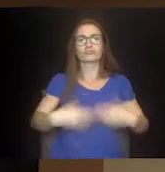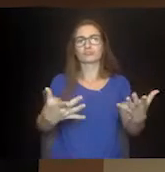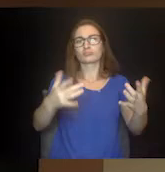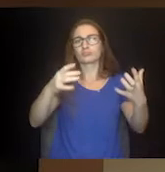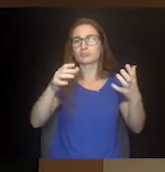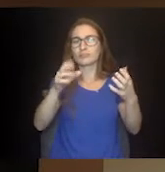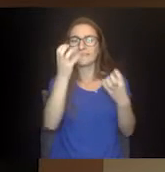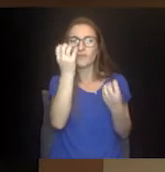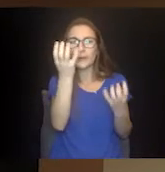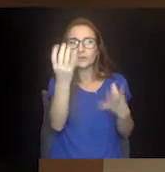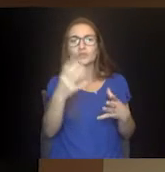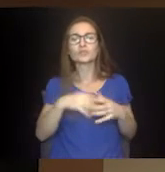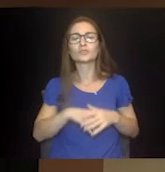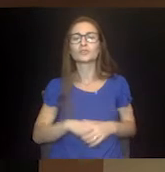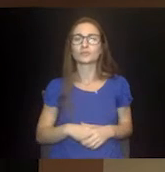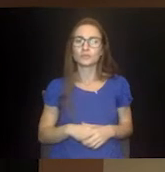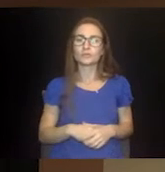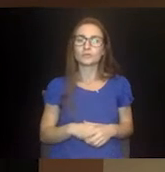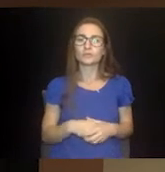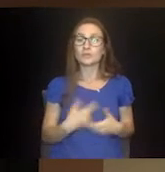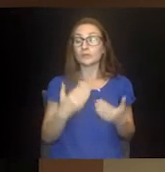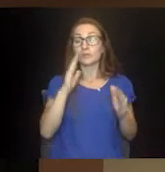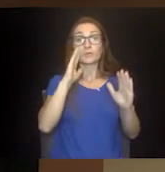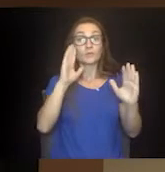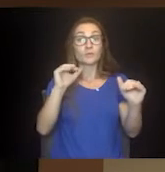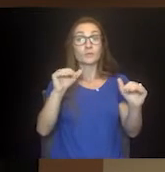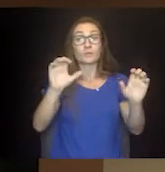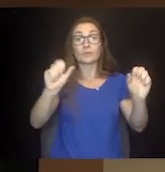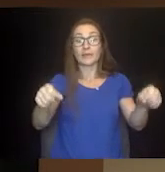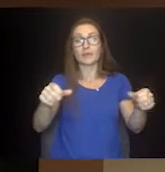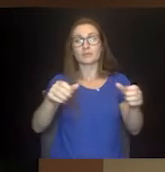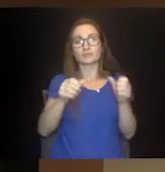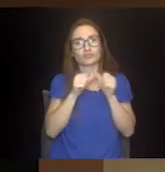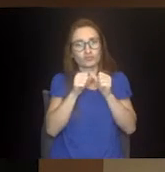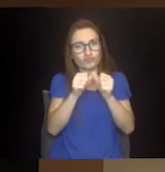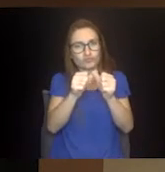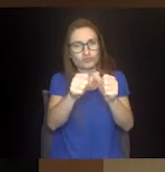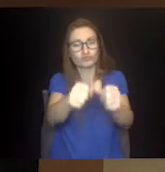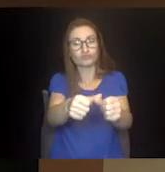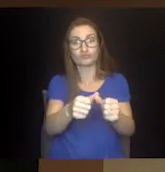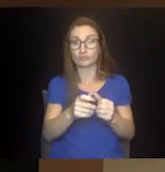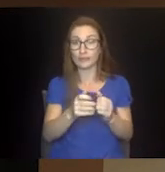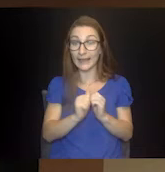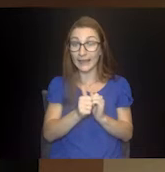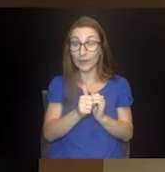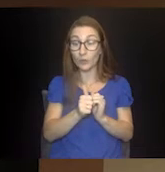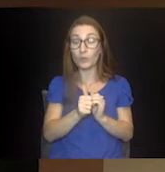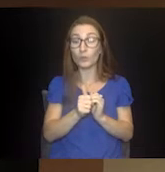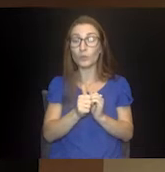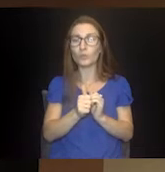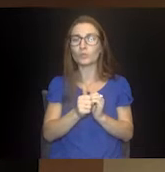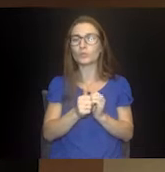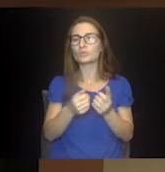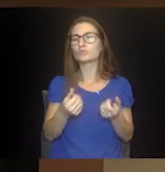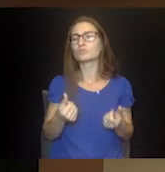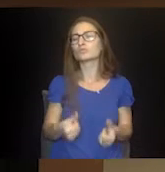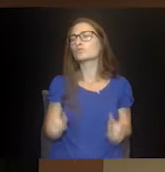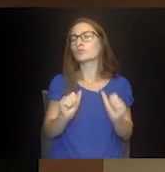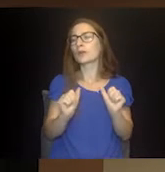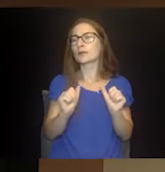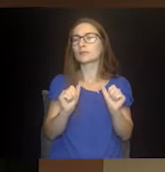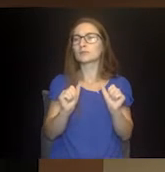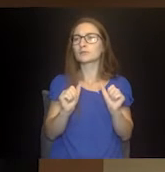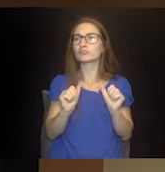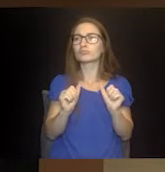disability community, and hopefully that we can able to keep our initiative going by try